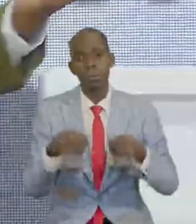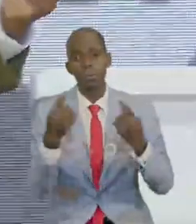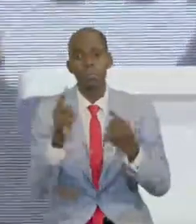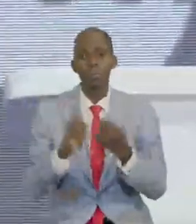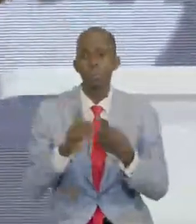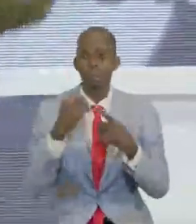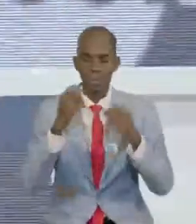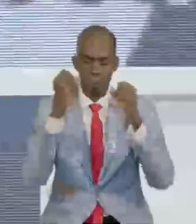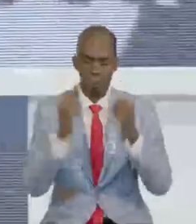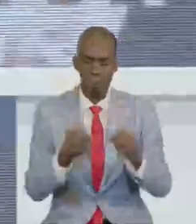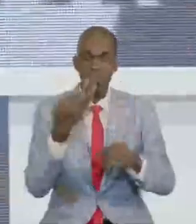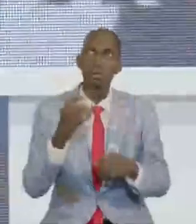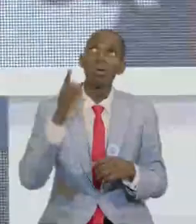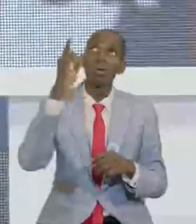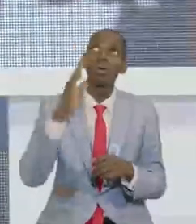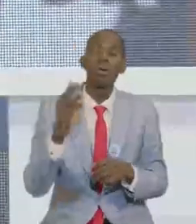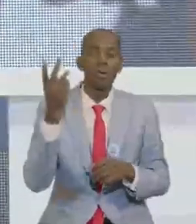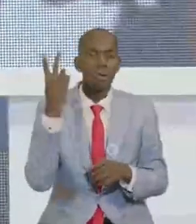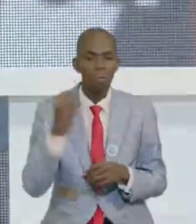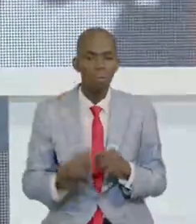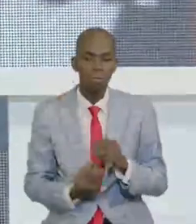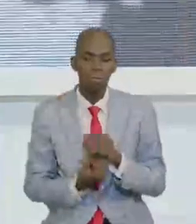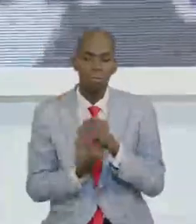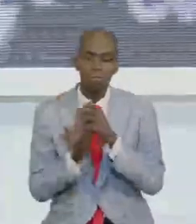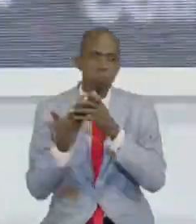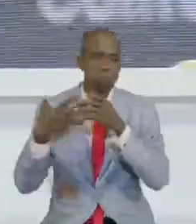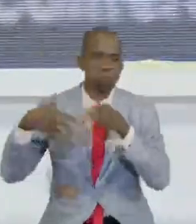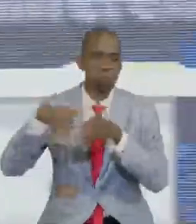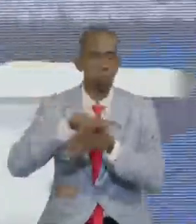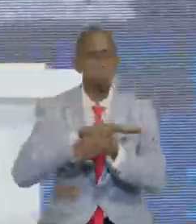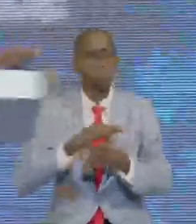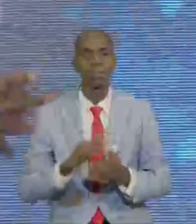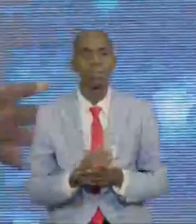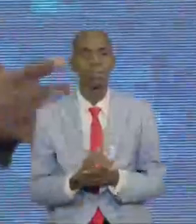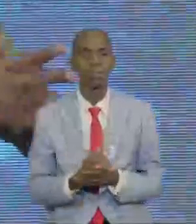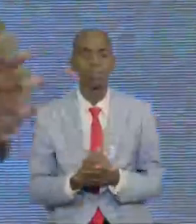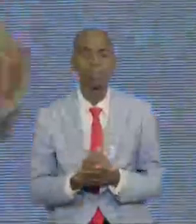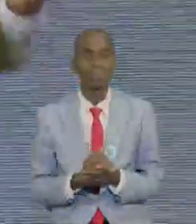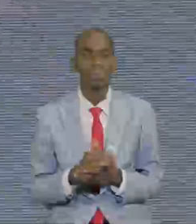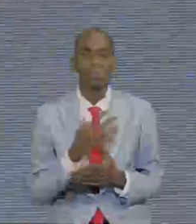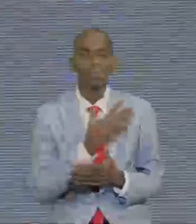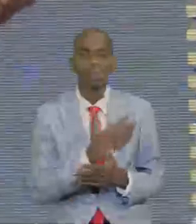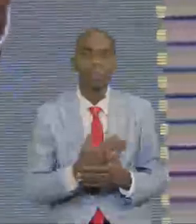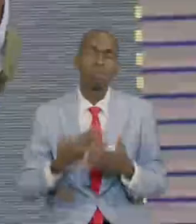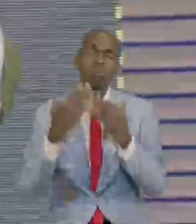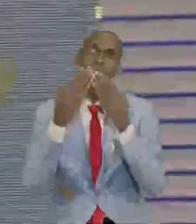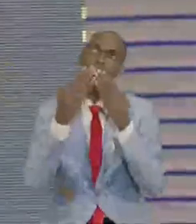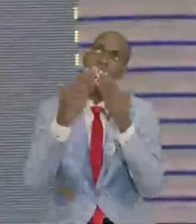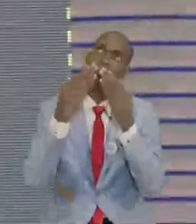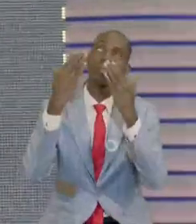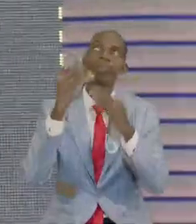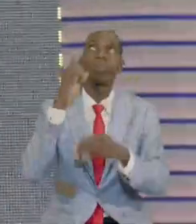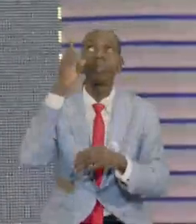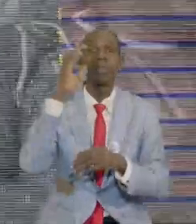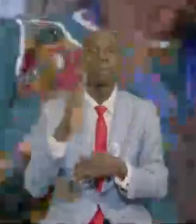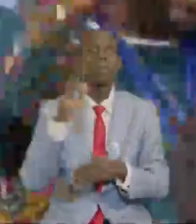power of God was overflowing. Et partout tu allais, la puissance de Dieu était débordante. Thank God is waiting for us.